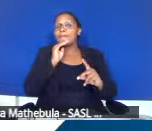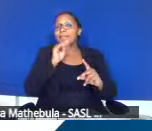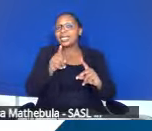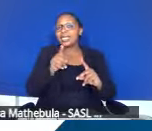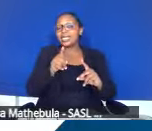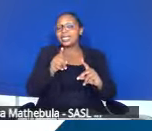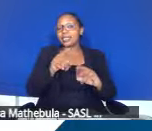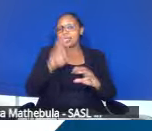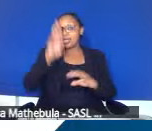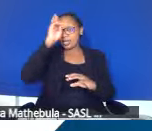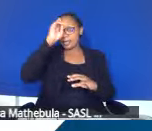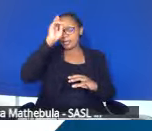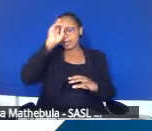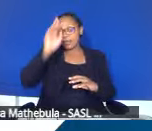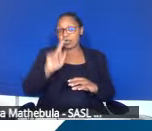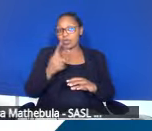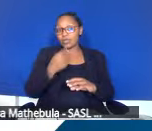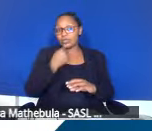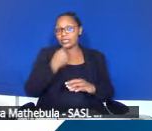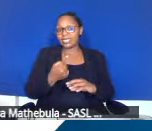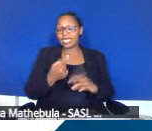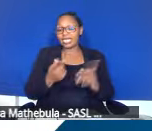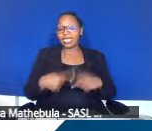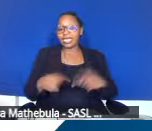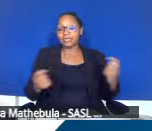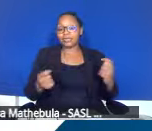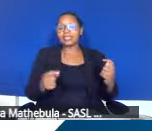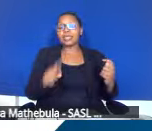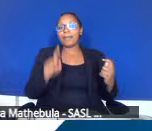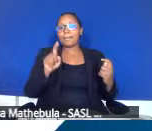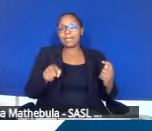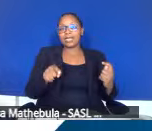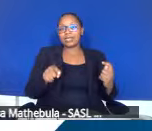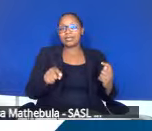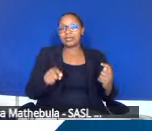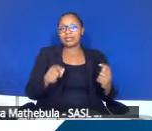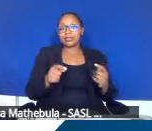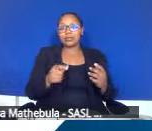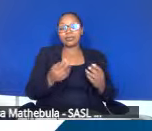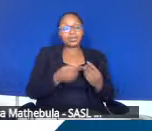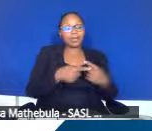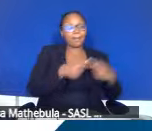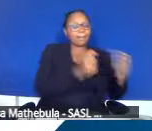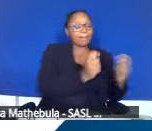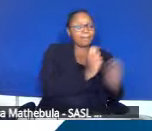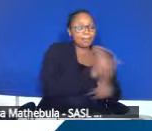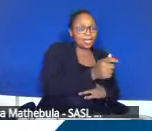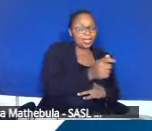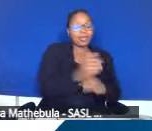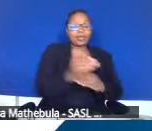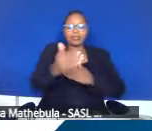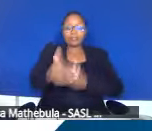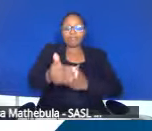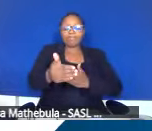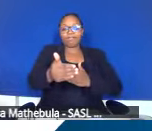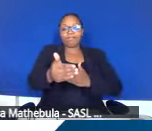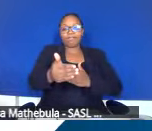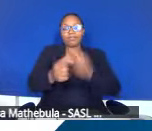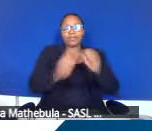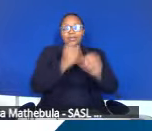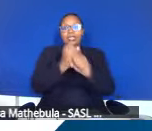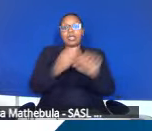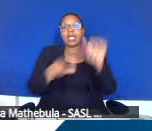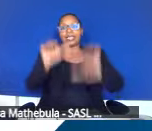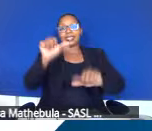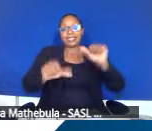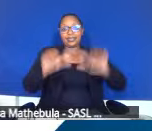said, that the expense must be incurred and paid during a year of assessment. So in other words, you need to